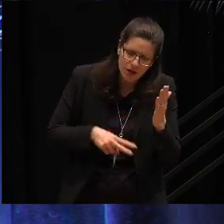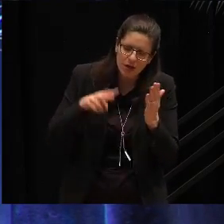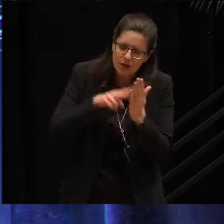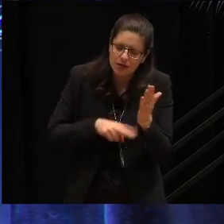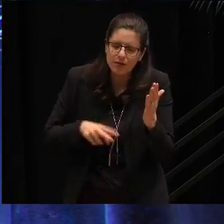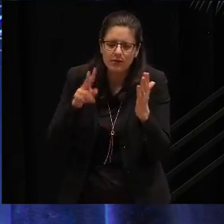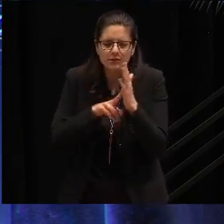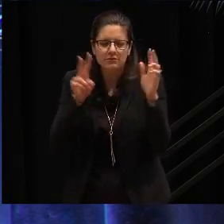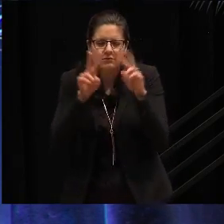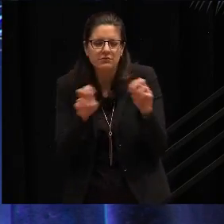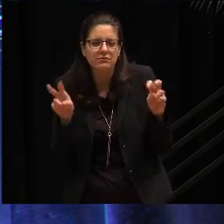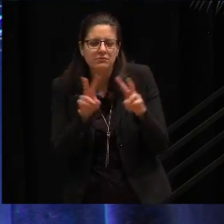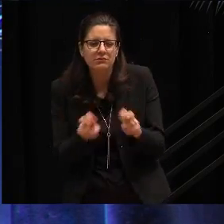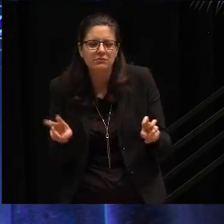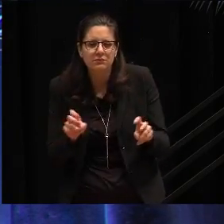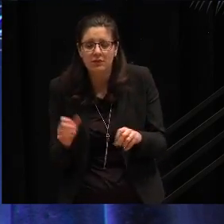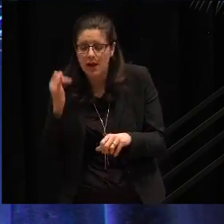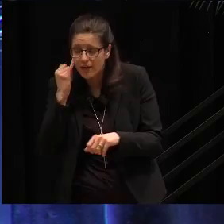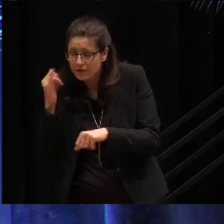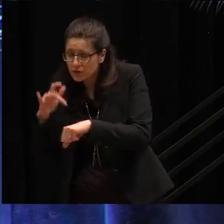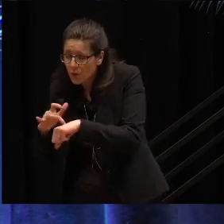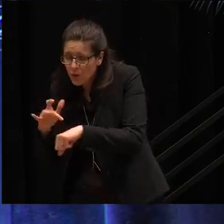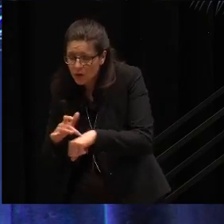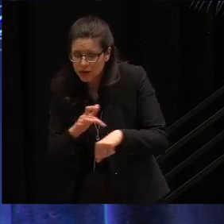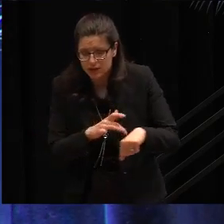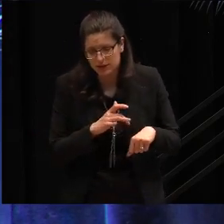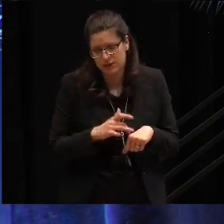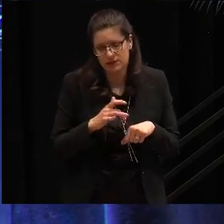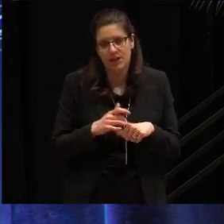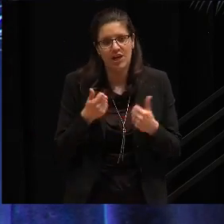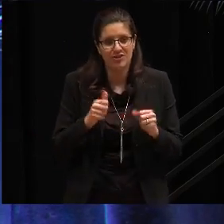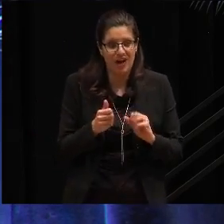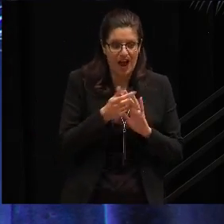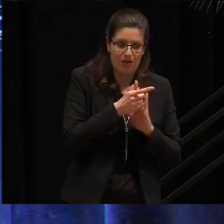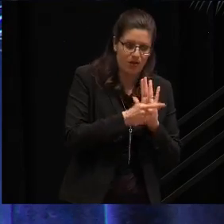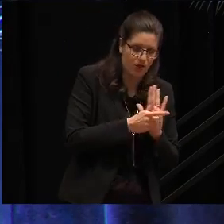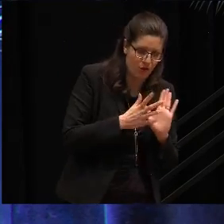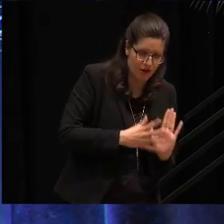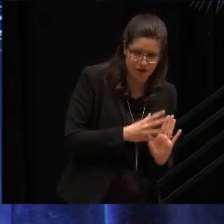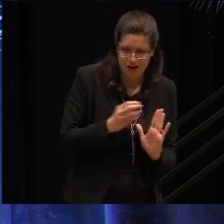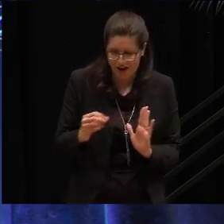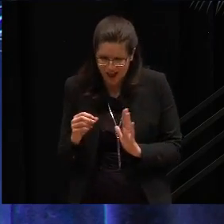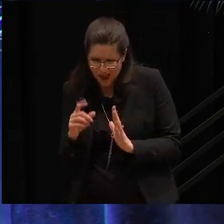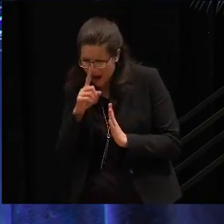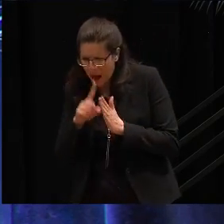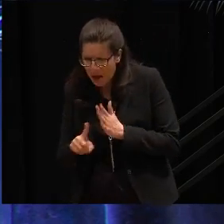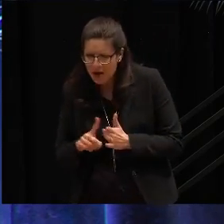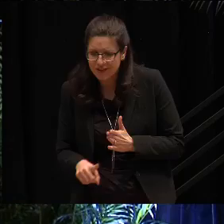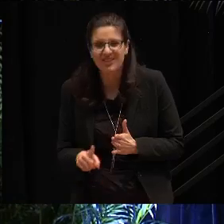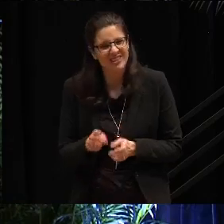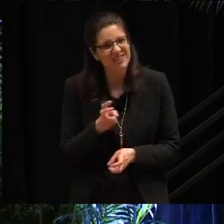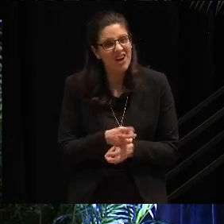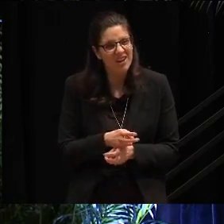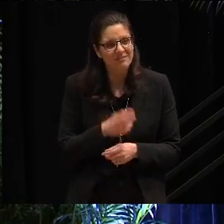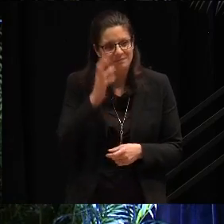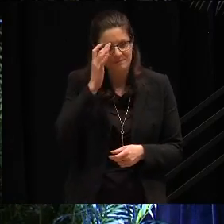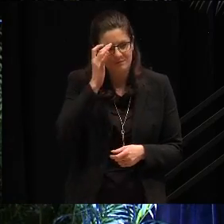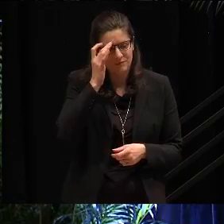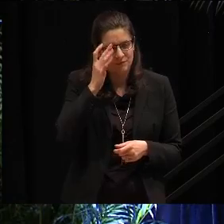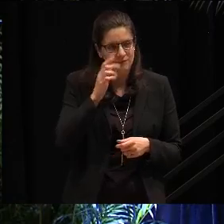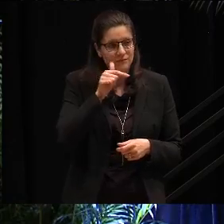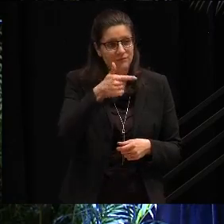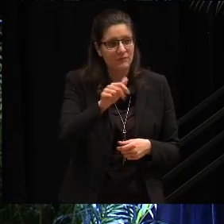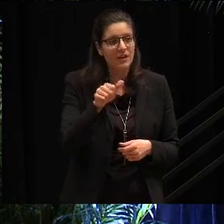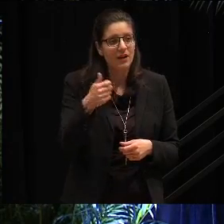to source stories and do whatever. Try practicing law and doing that, and it's hard. Yeah. It's hard. Let's go to another